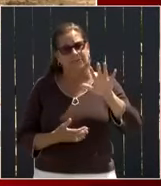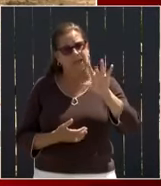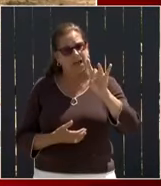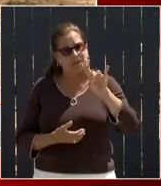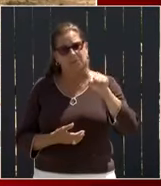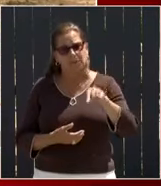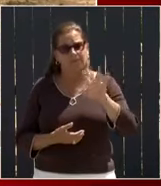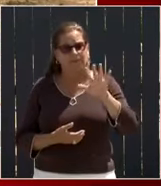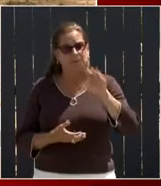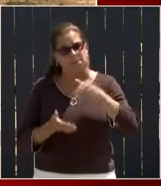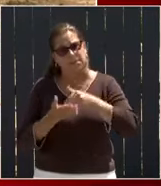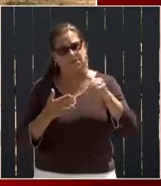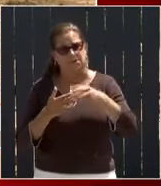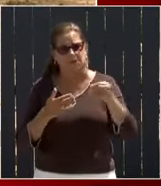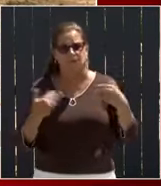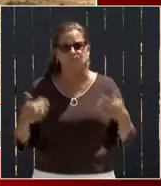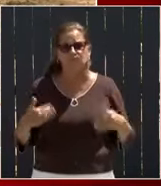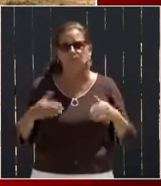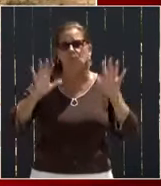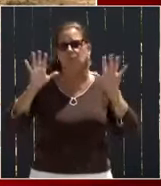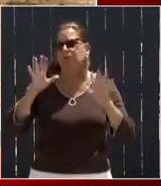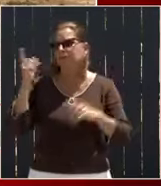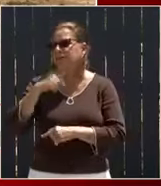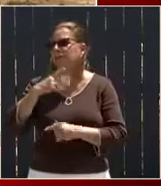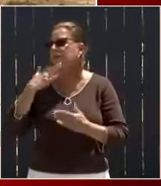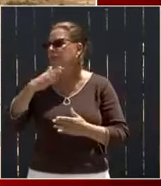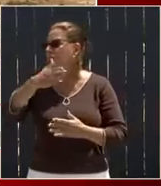today is a great day, and thank you, everyone.